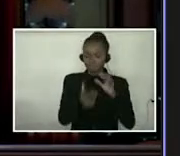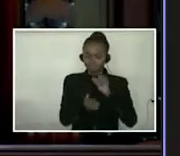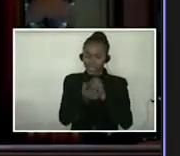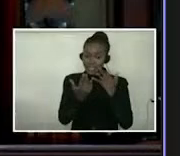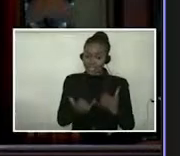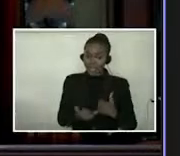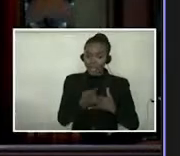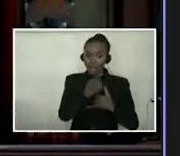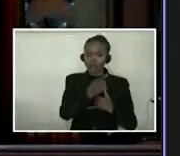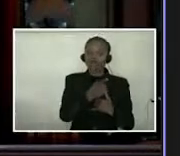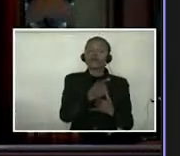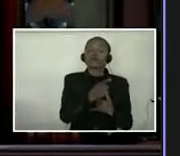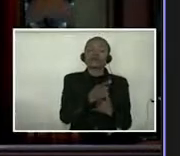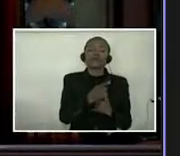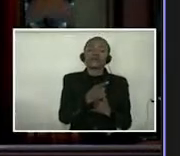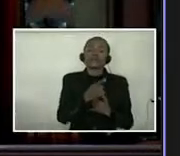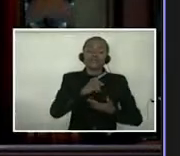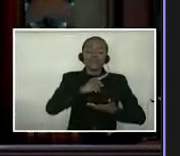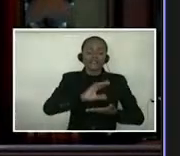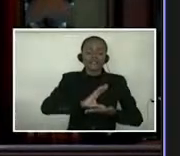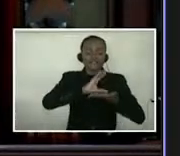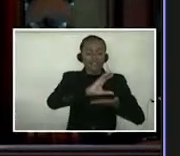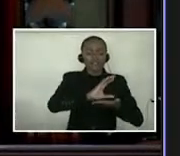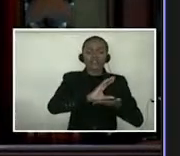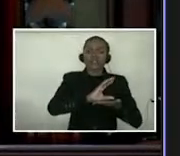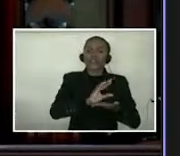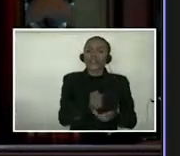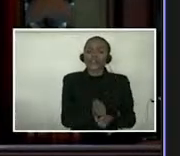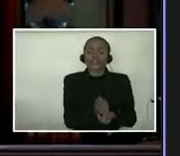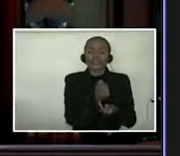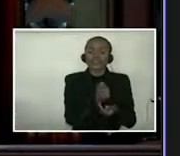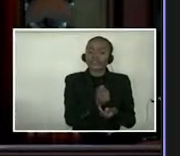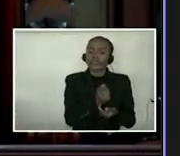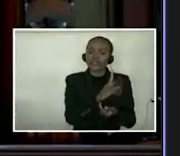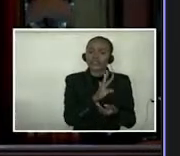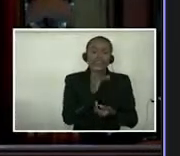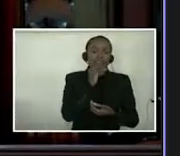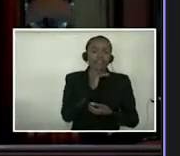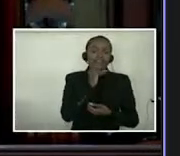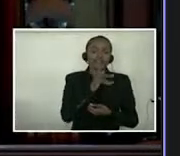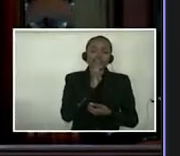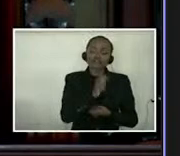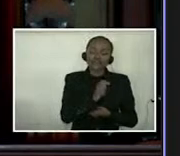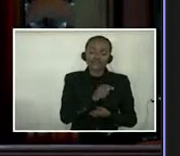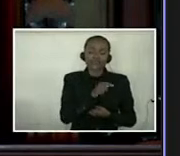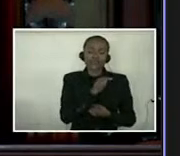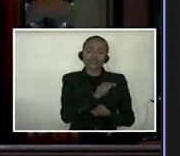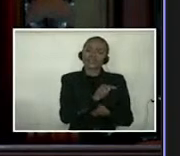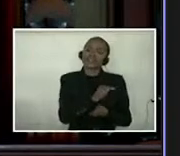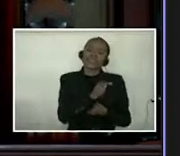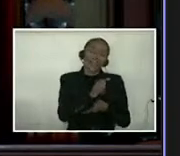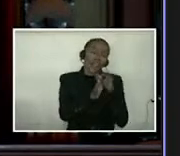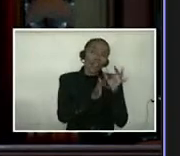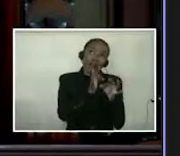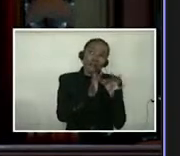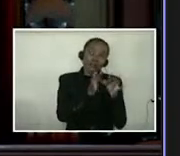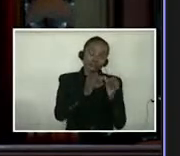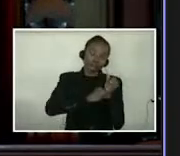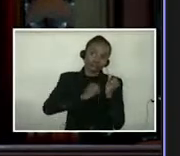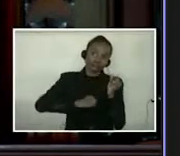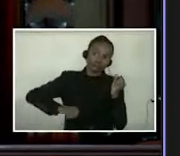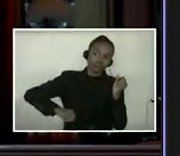a clear emphasis on the funding is no technology behind the indigenous